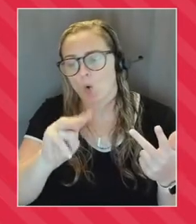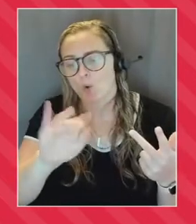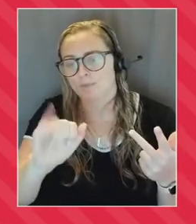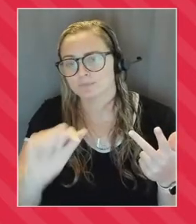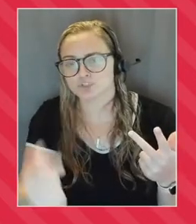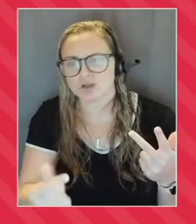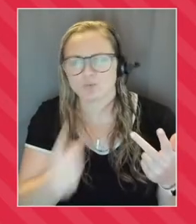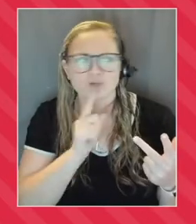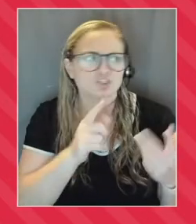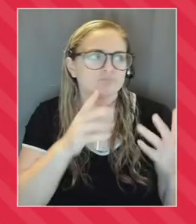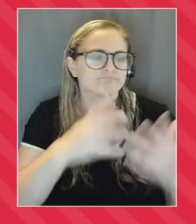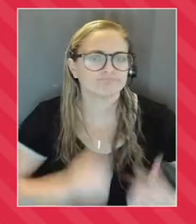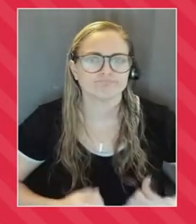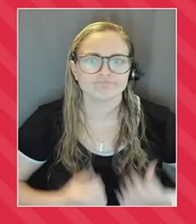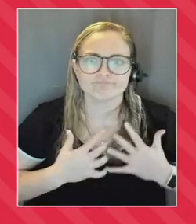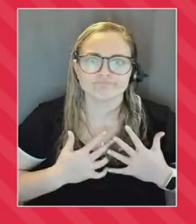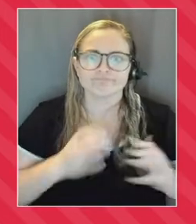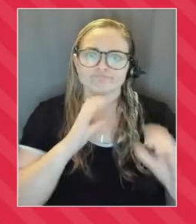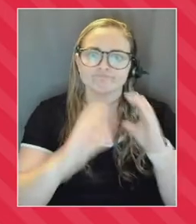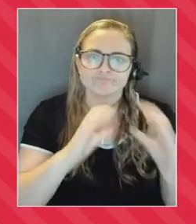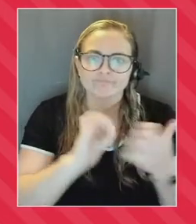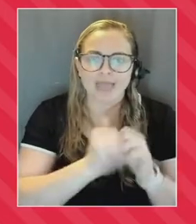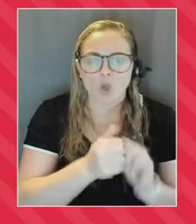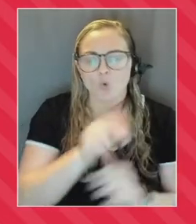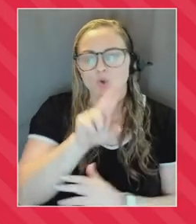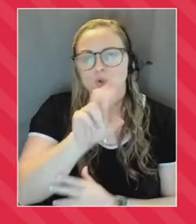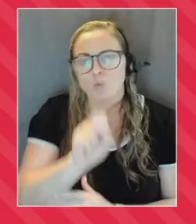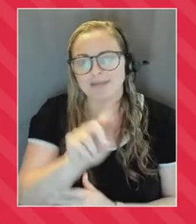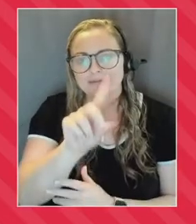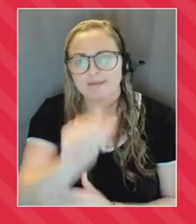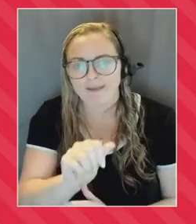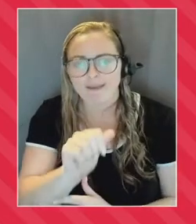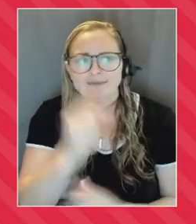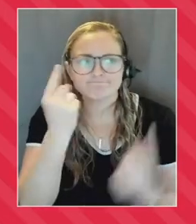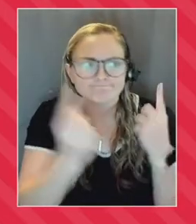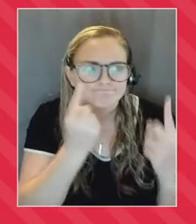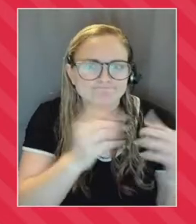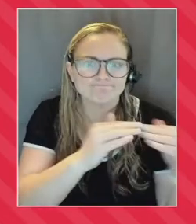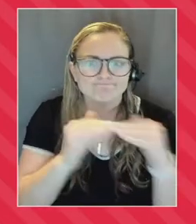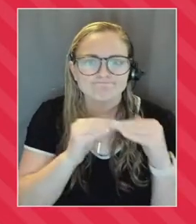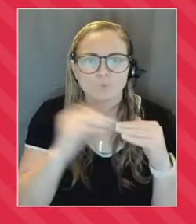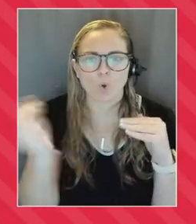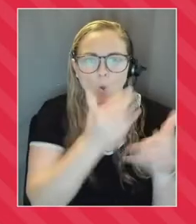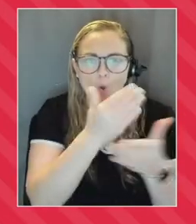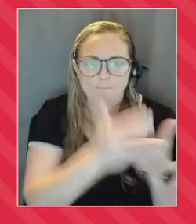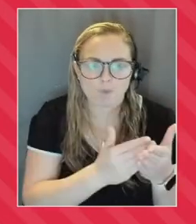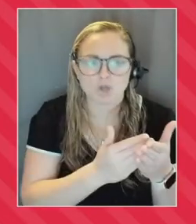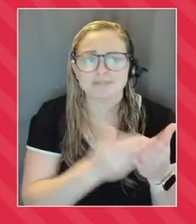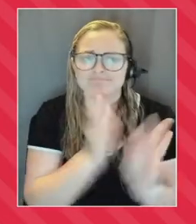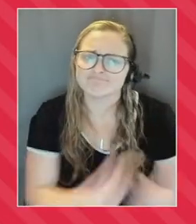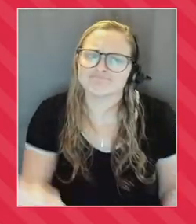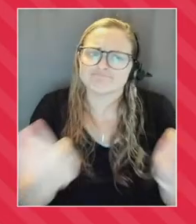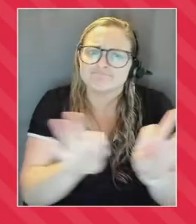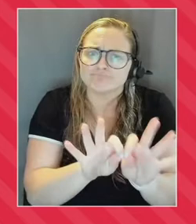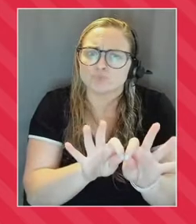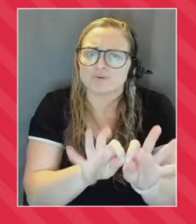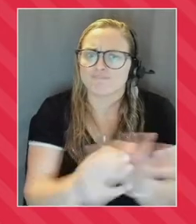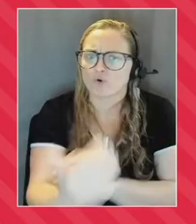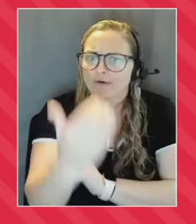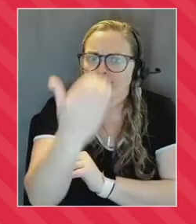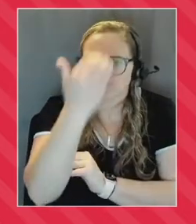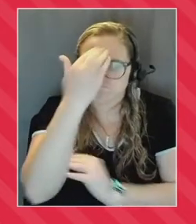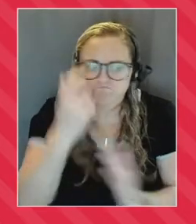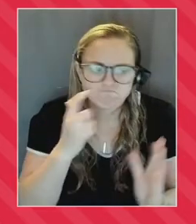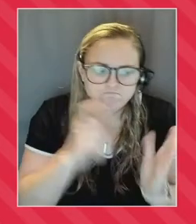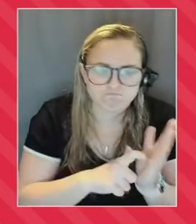conversation. Hearing about how USDA is considering equity in every step of the way and the importance of acknowledging that